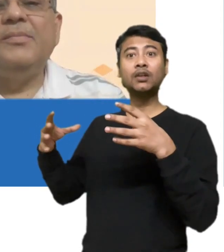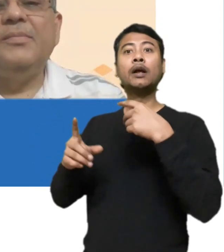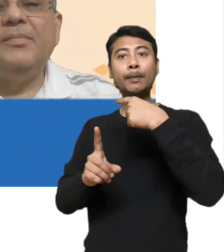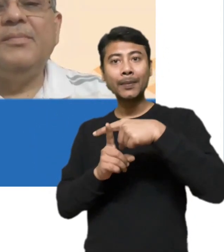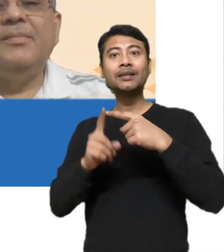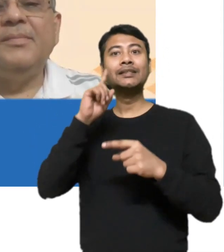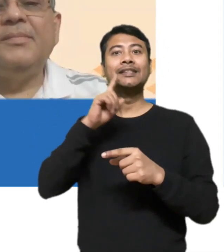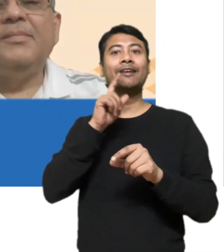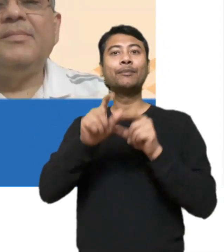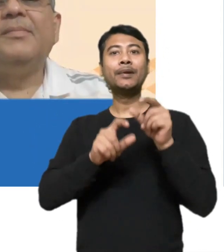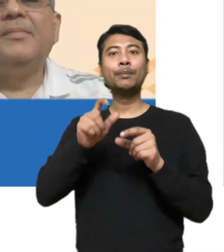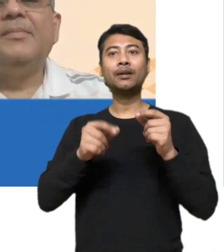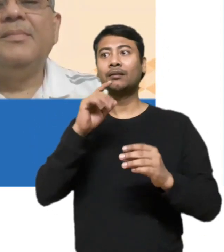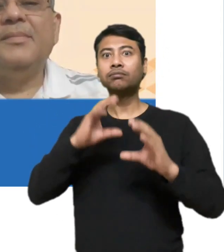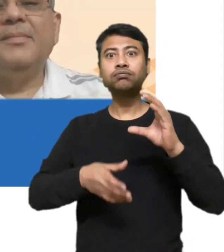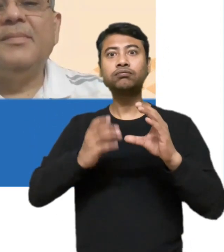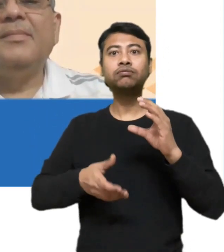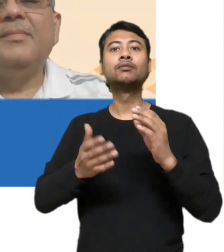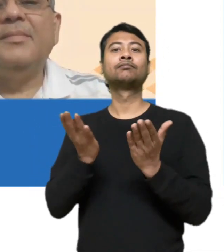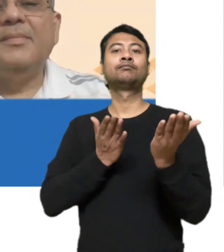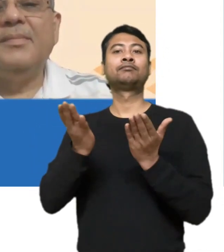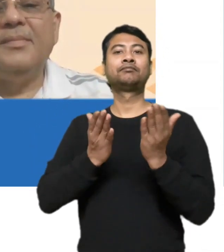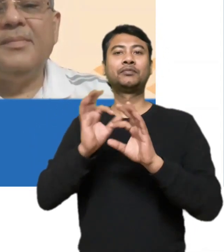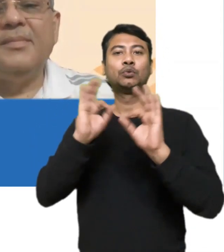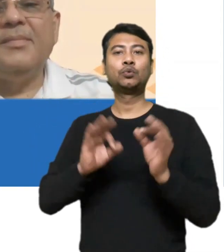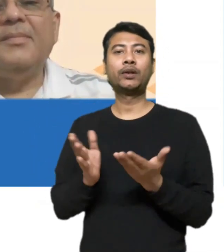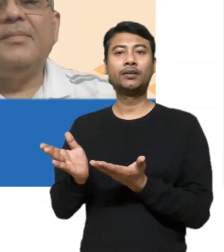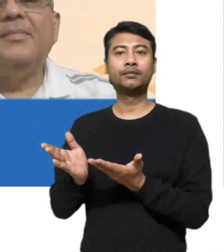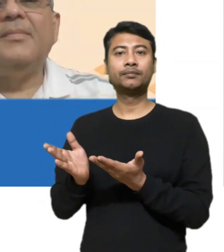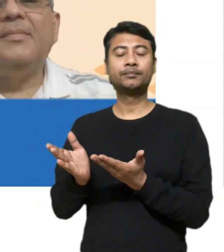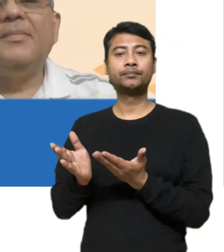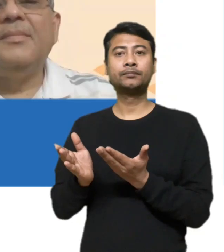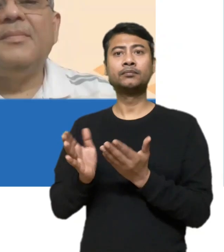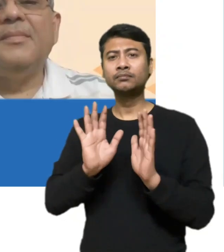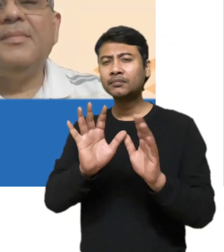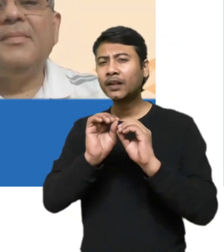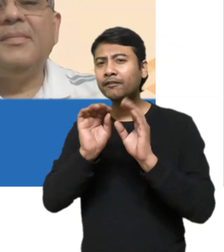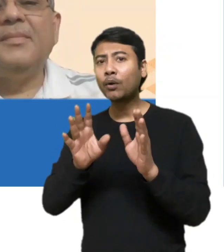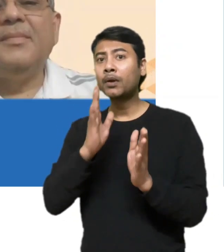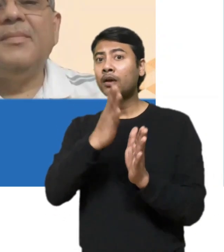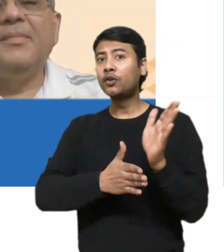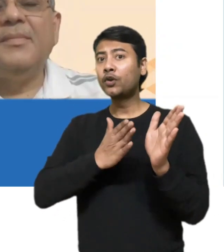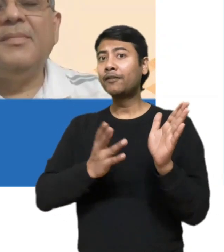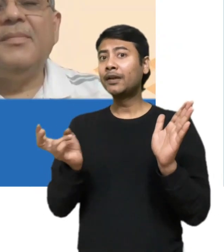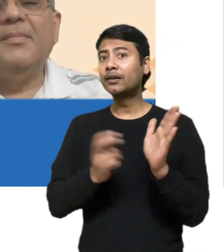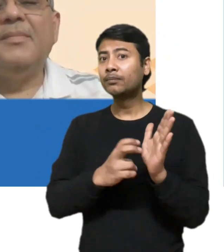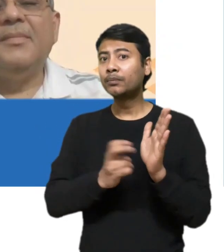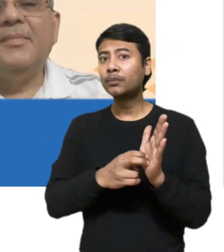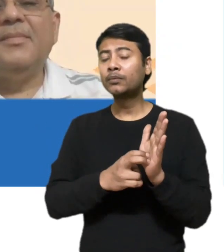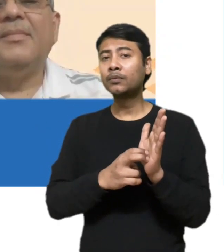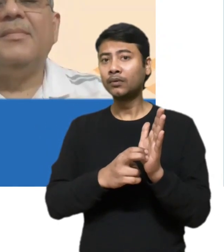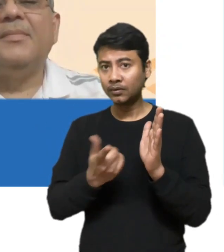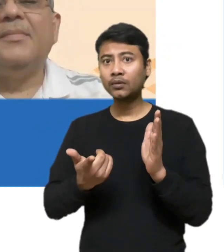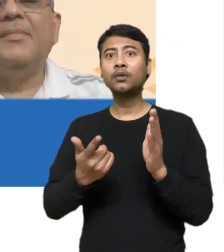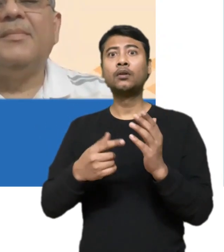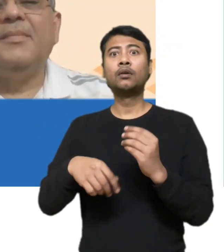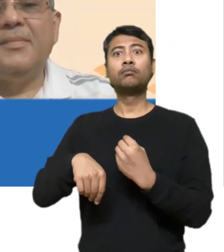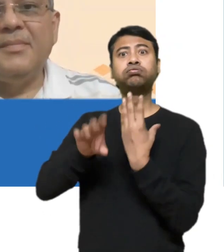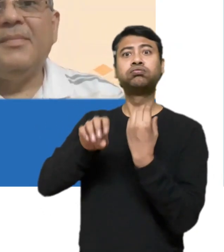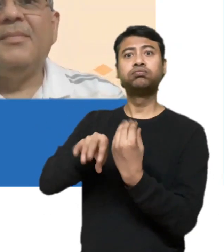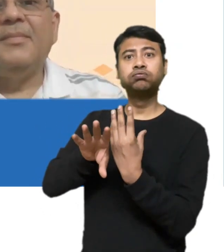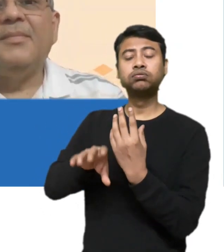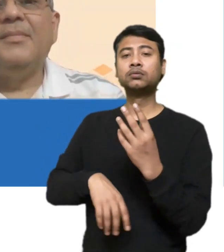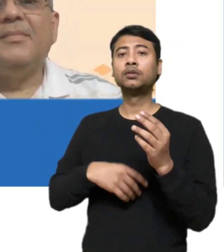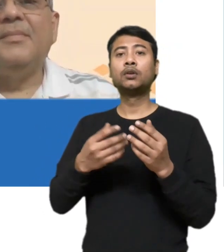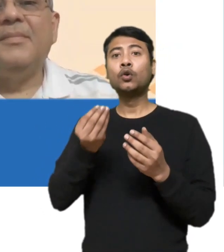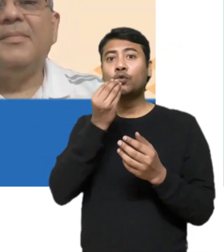have to book railway tickets? How many calls to book, anything, Swiggy calls, all this thing we have.